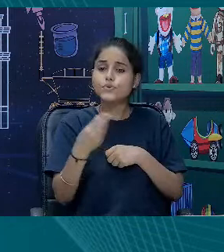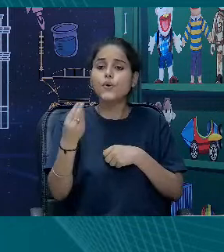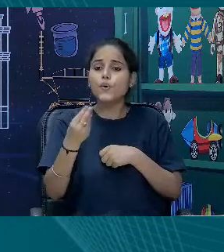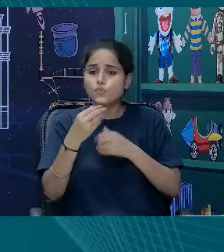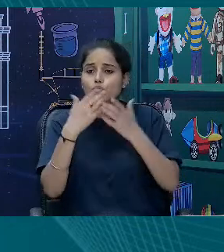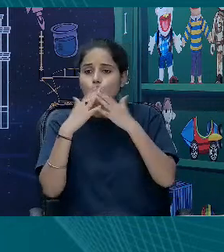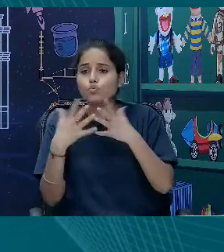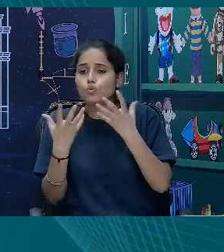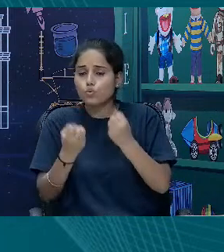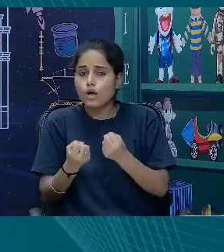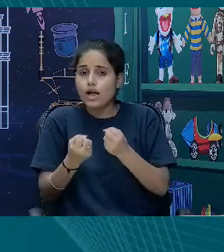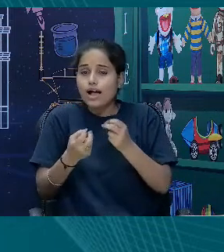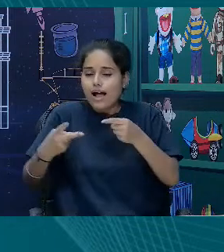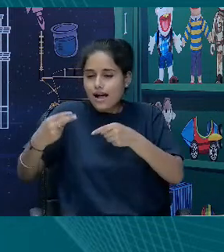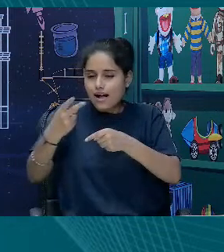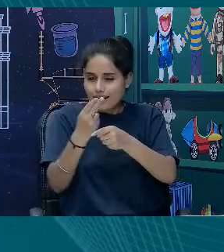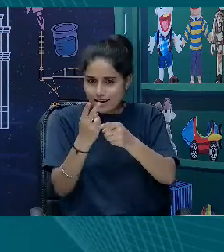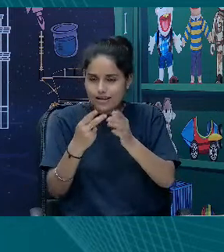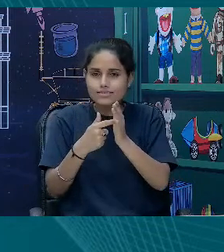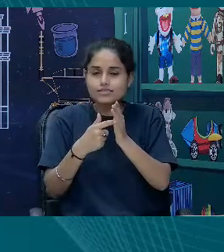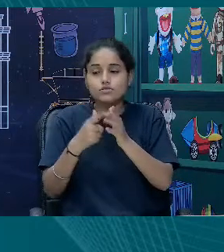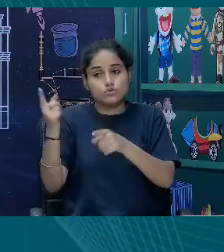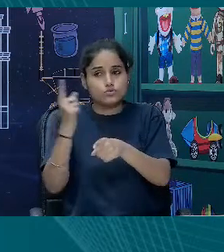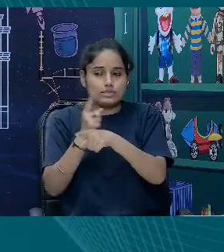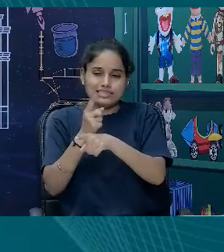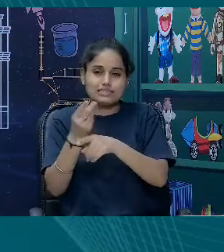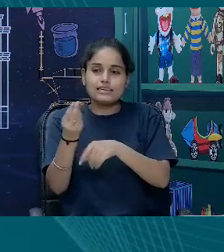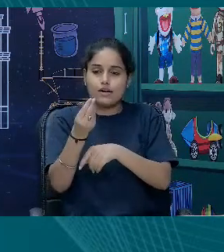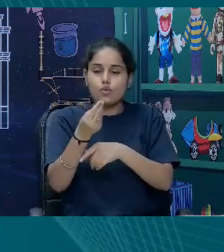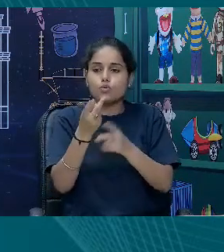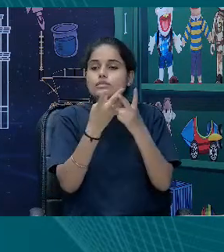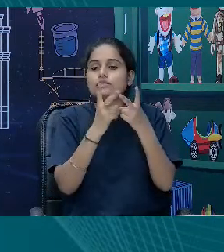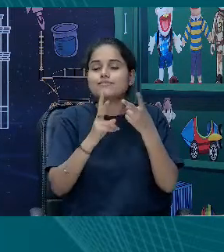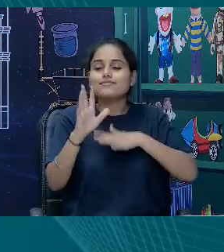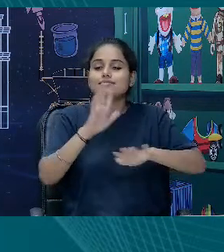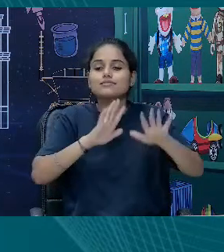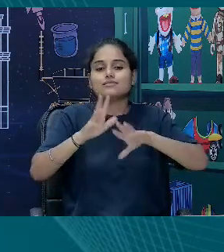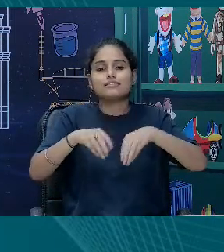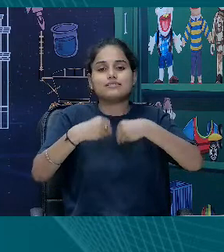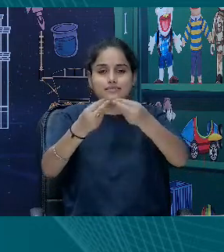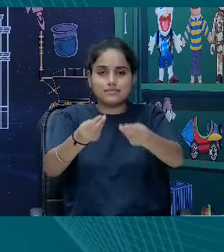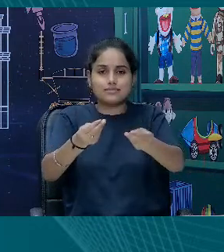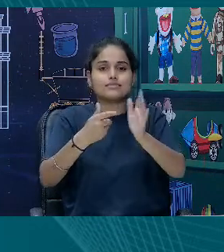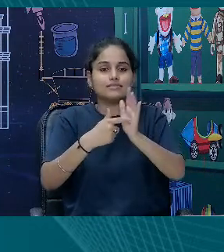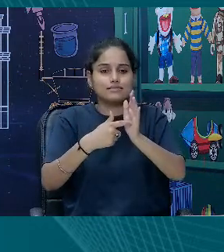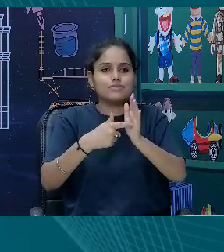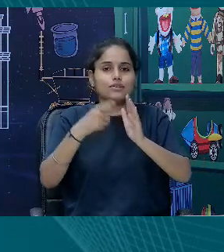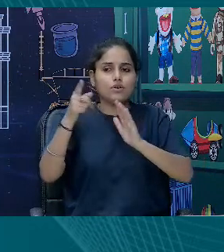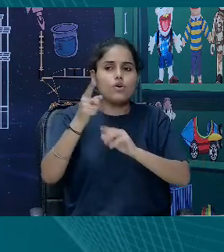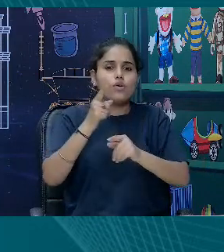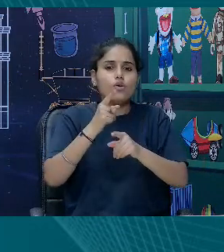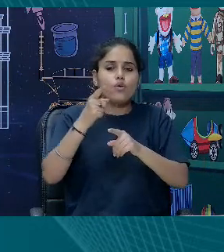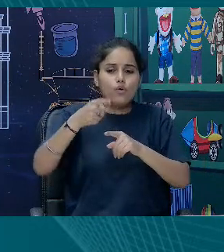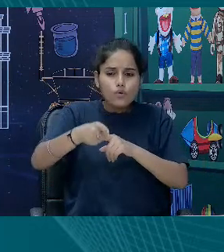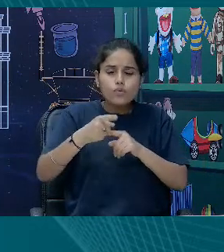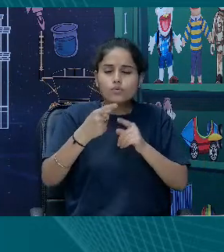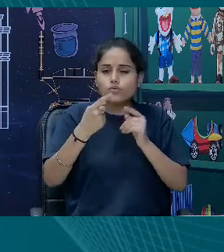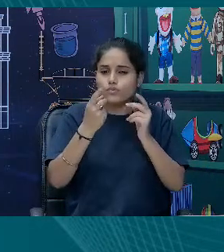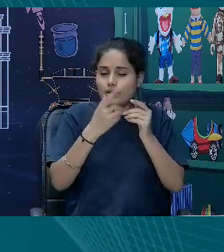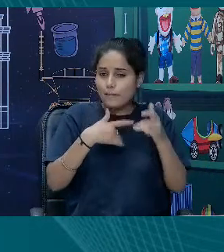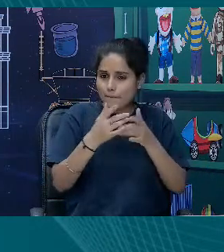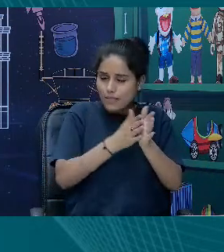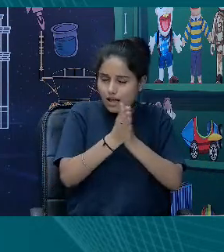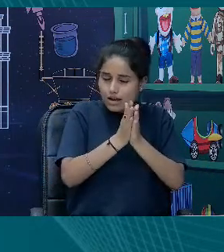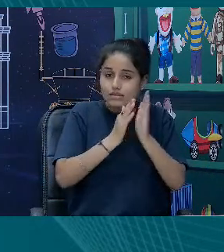so they can, teacher can perform this type of activity, and she can generate the interest